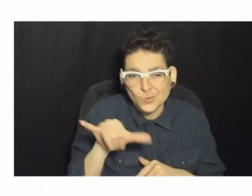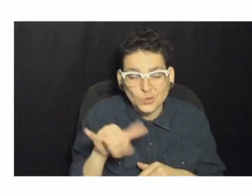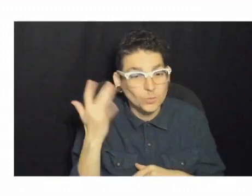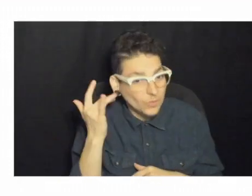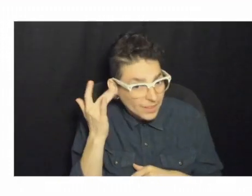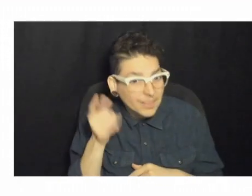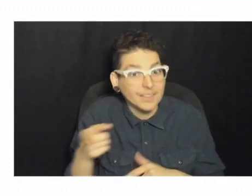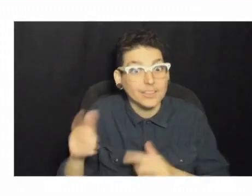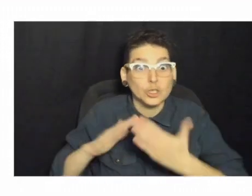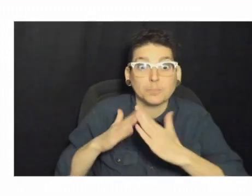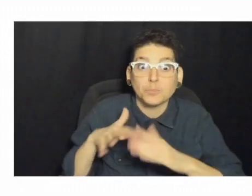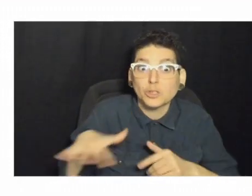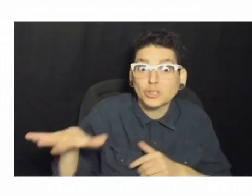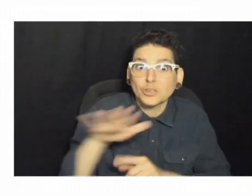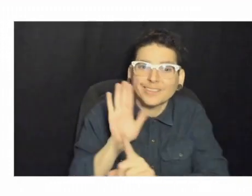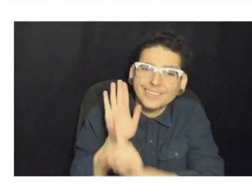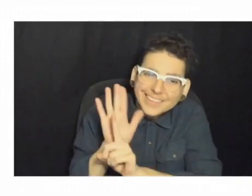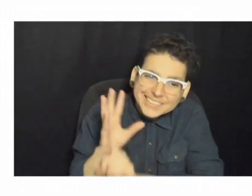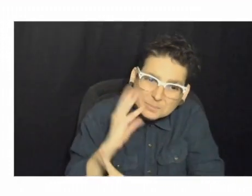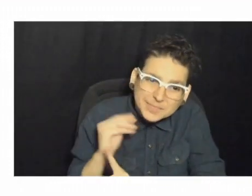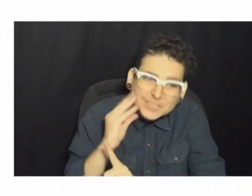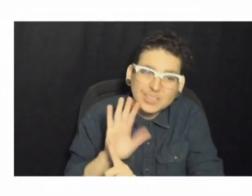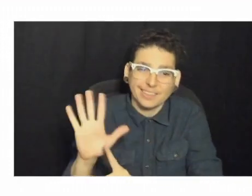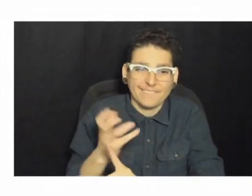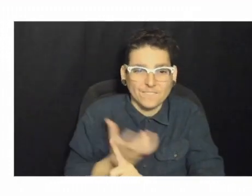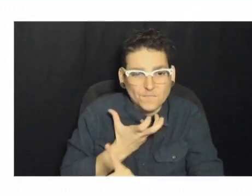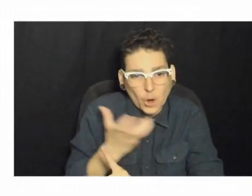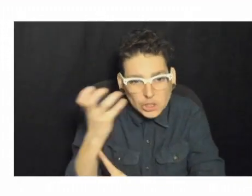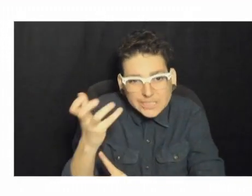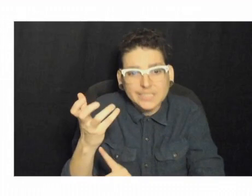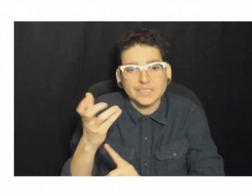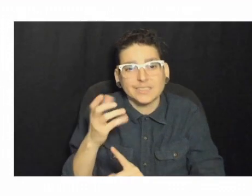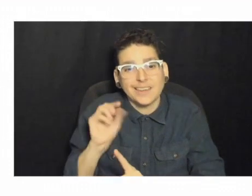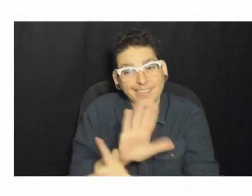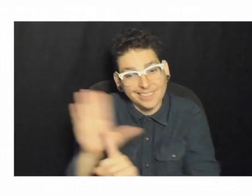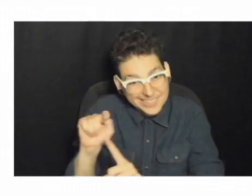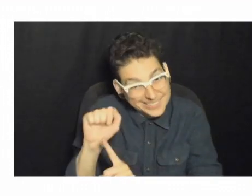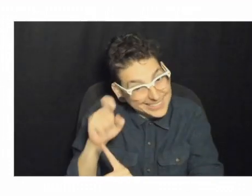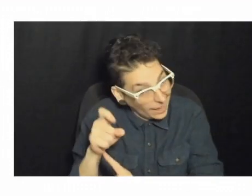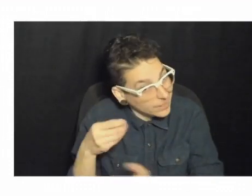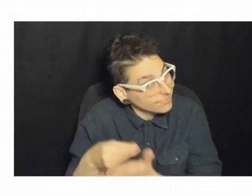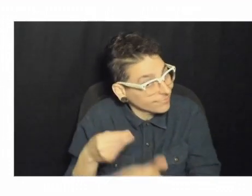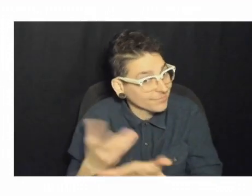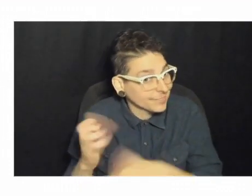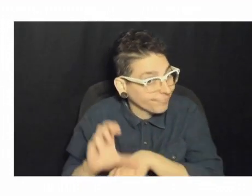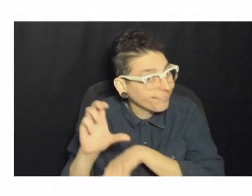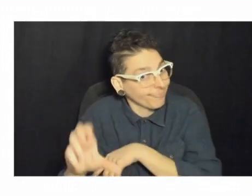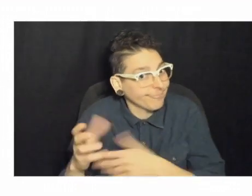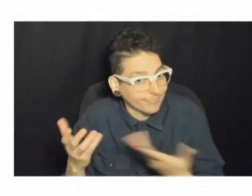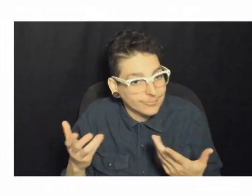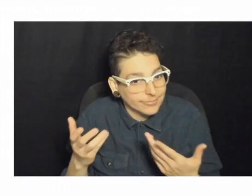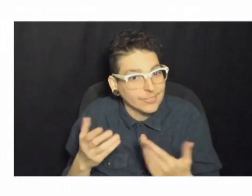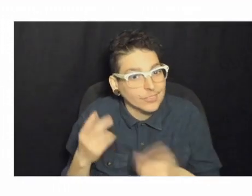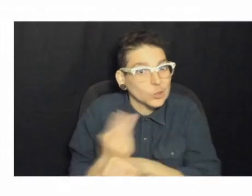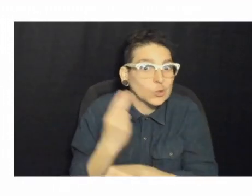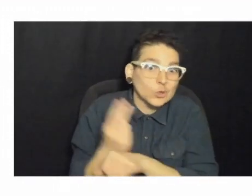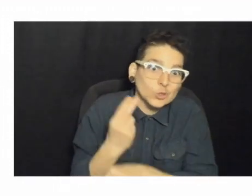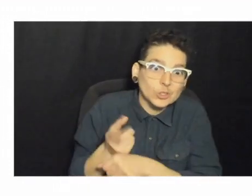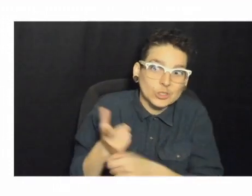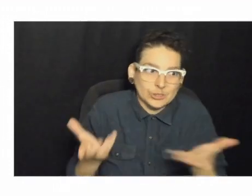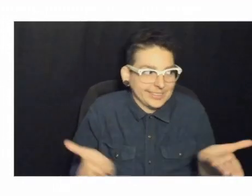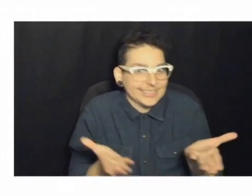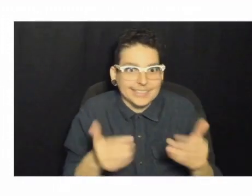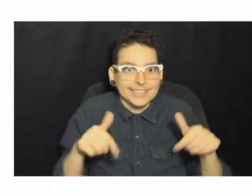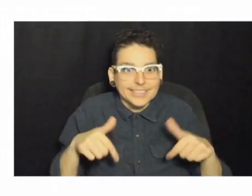also their tax dollars that are at work here. And I think holding people